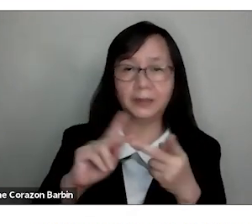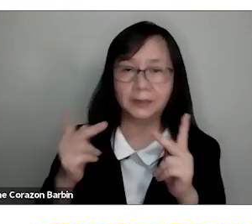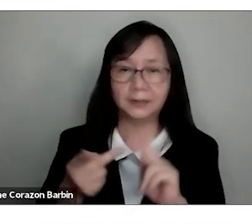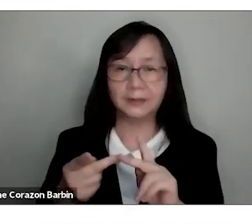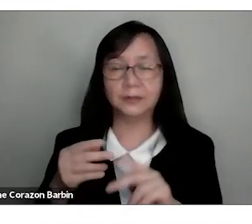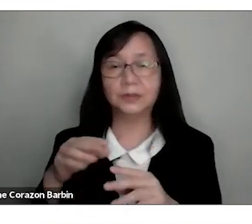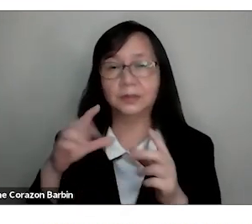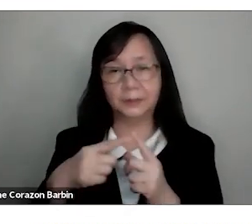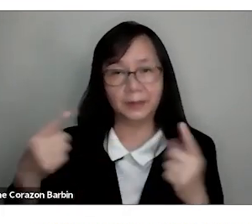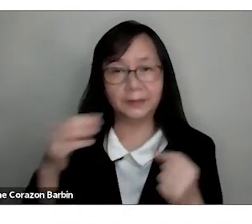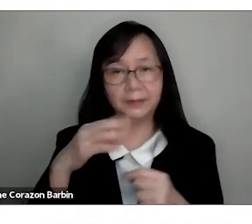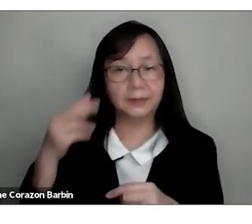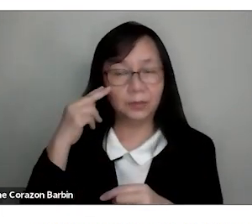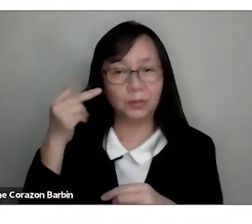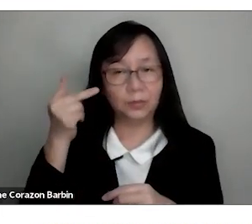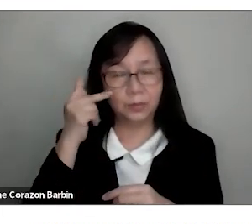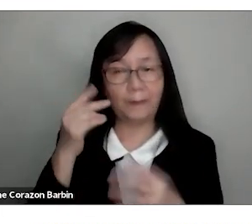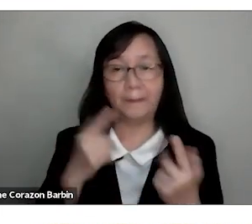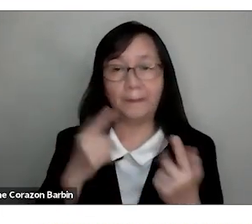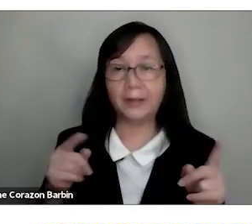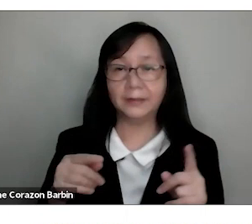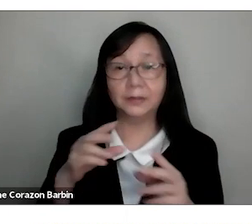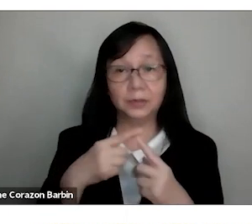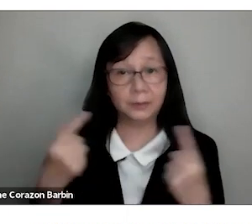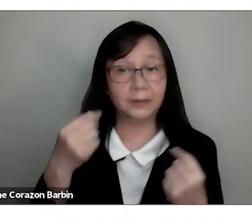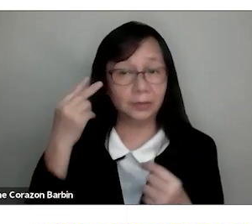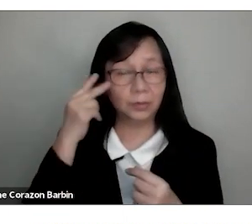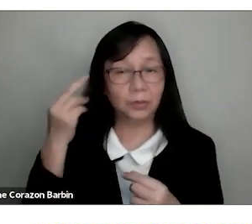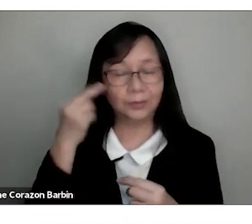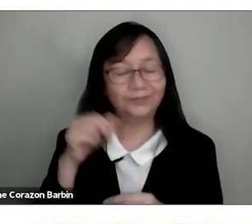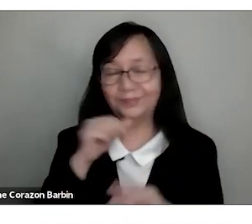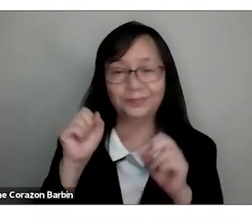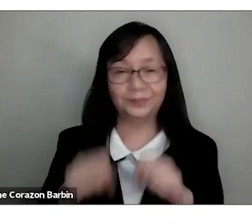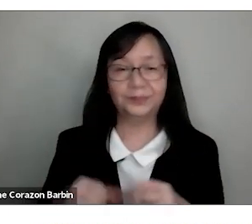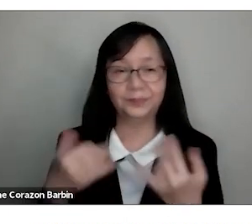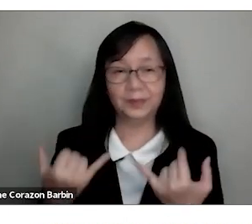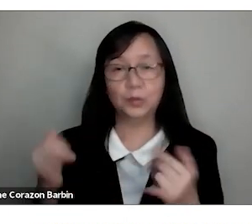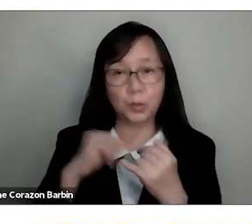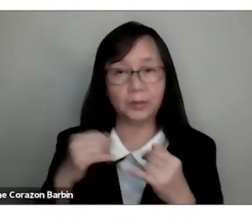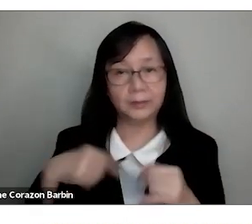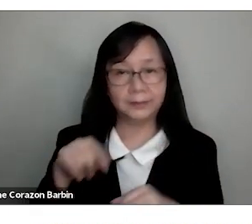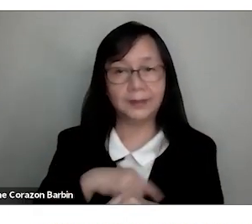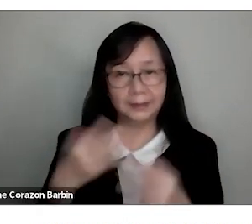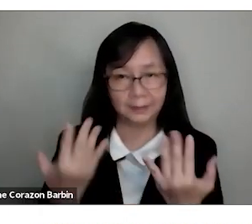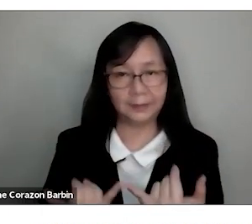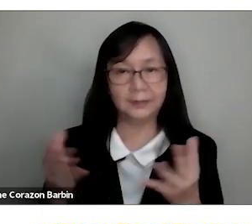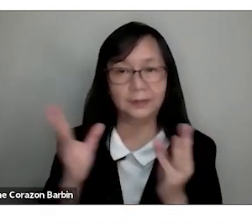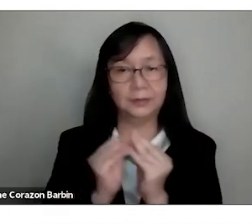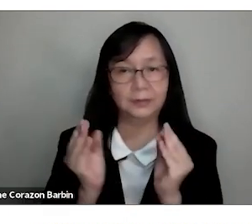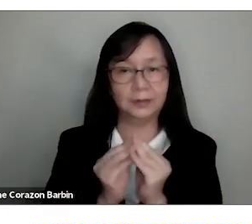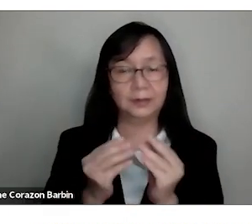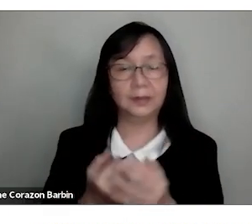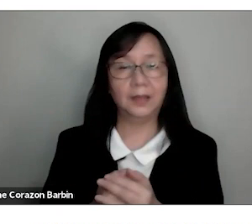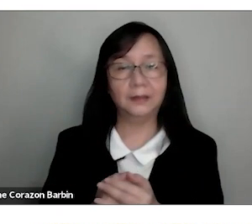Kong. Unfortunately, Japan and Hong Kong was not able to join us in this consultation.